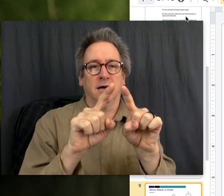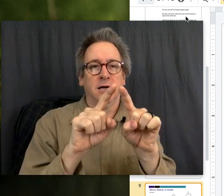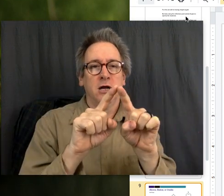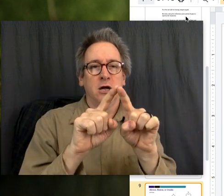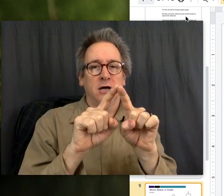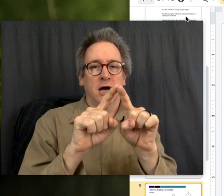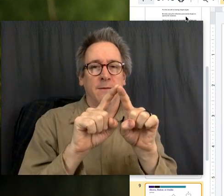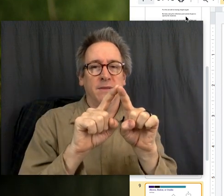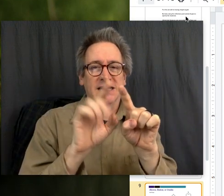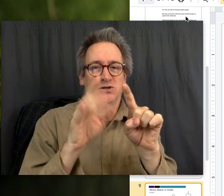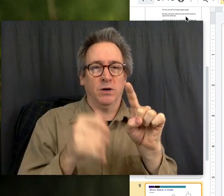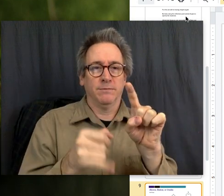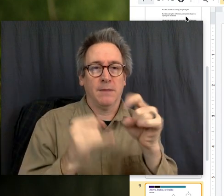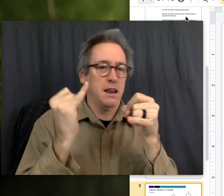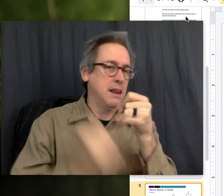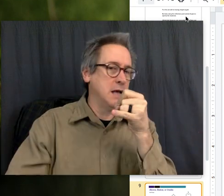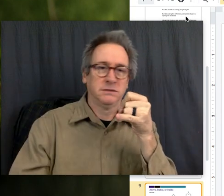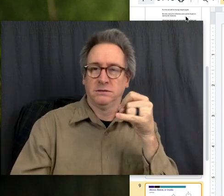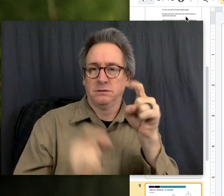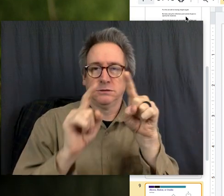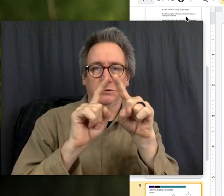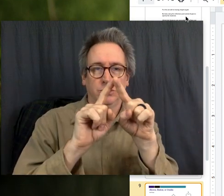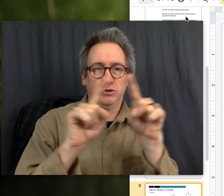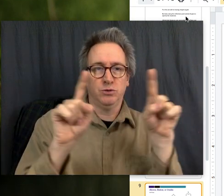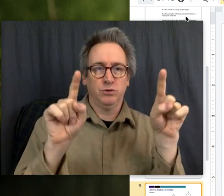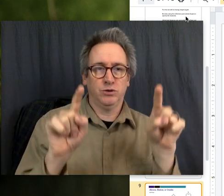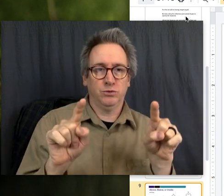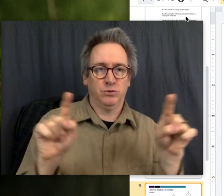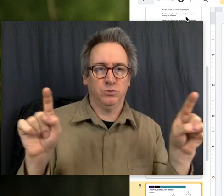later. Last one.